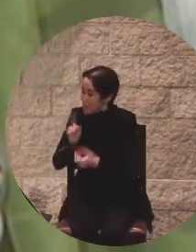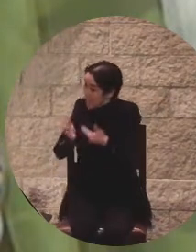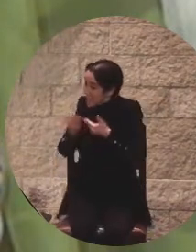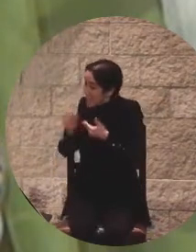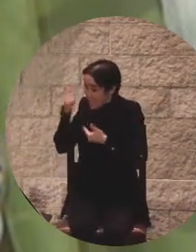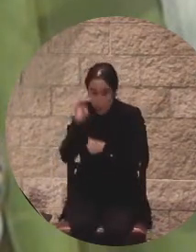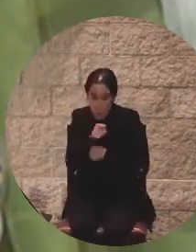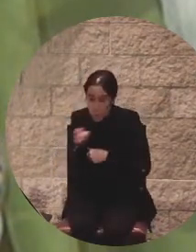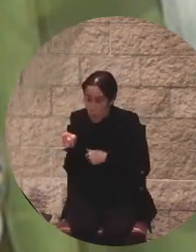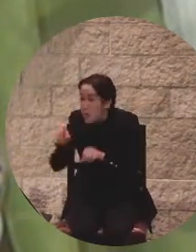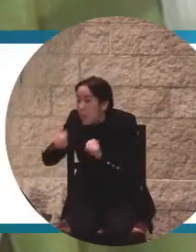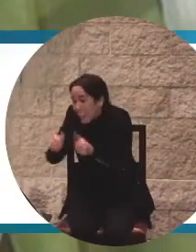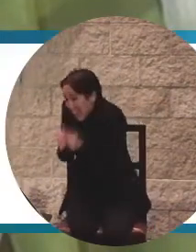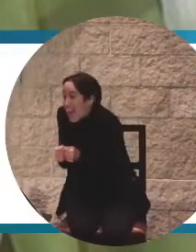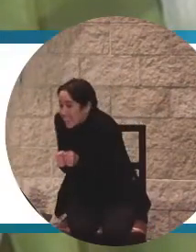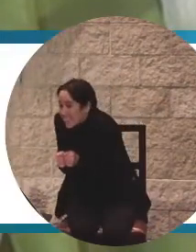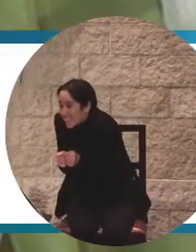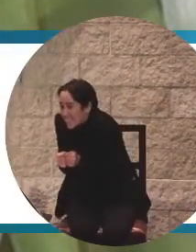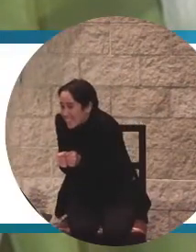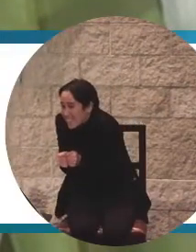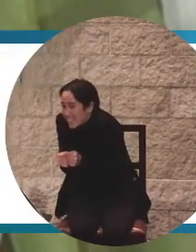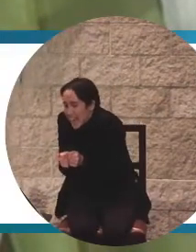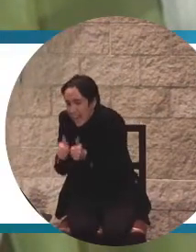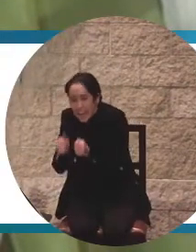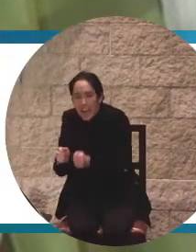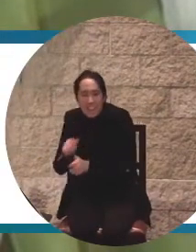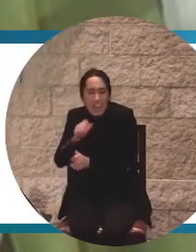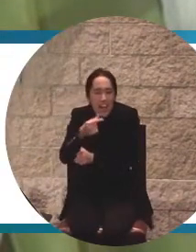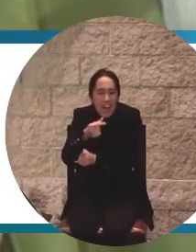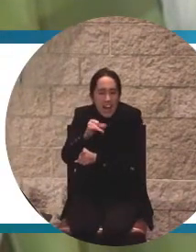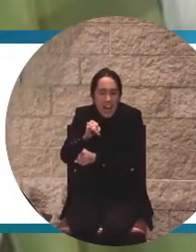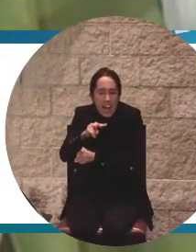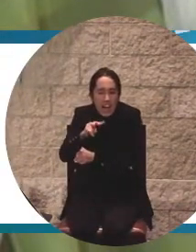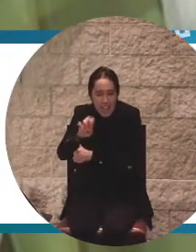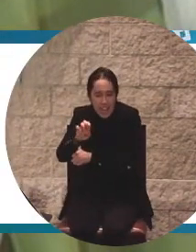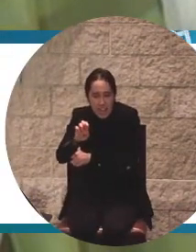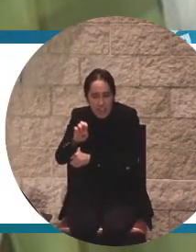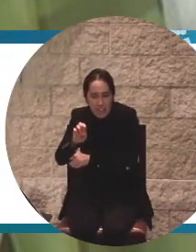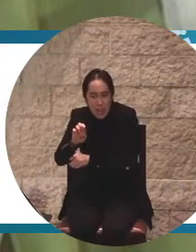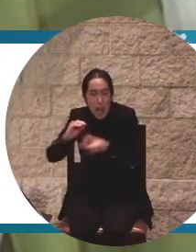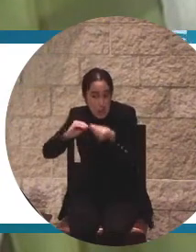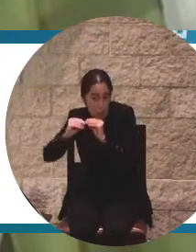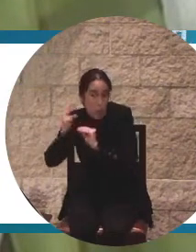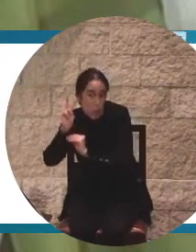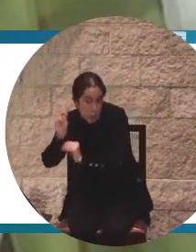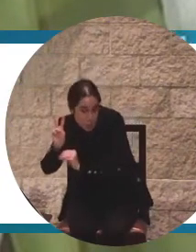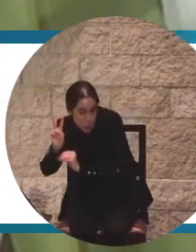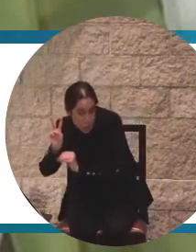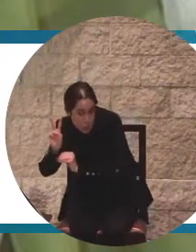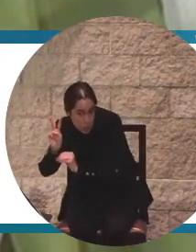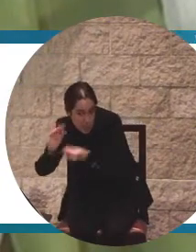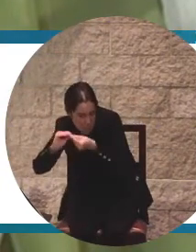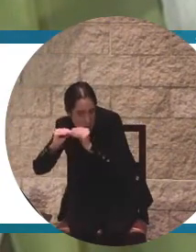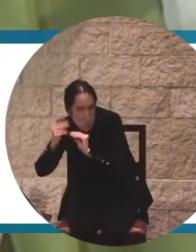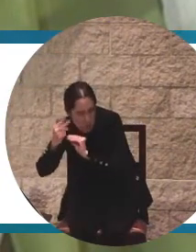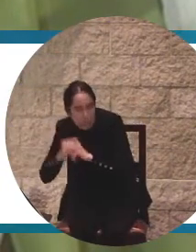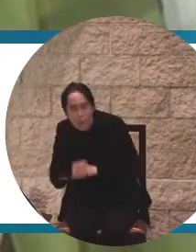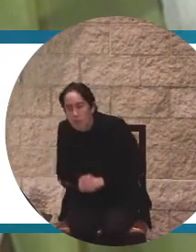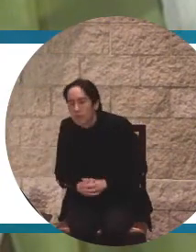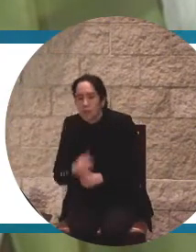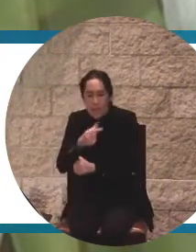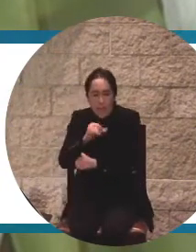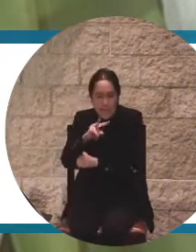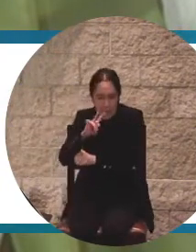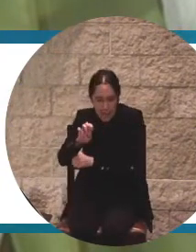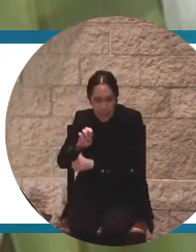can text give to, the number two, give to Unity. Text that